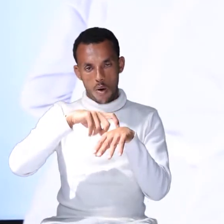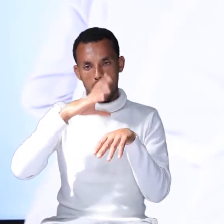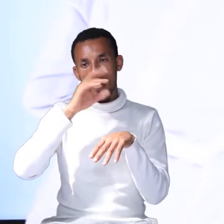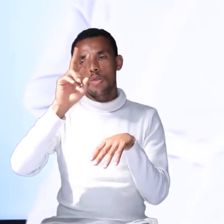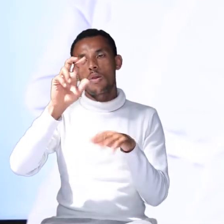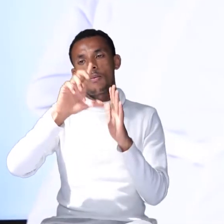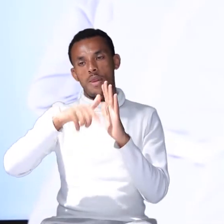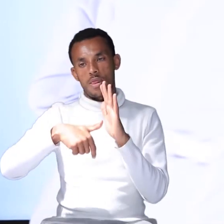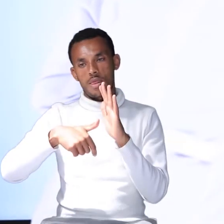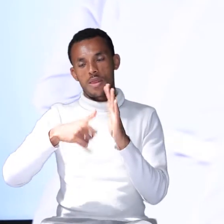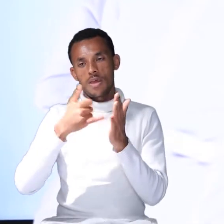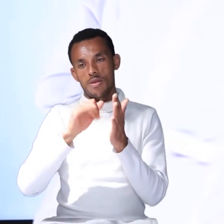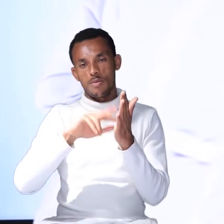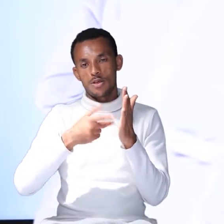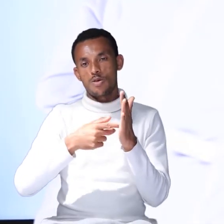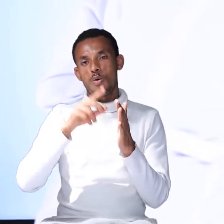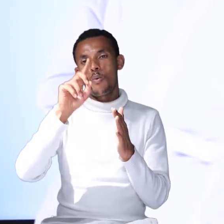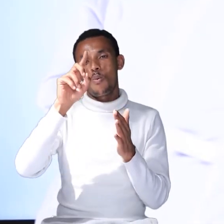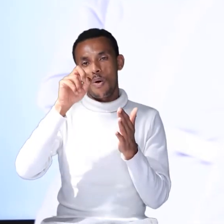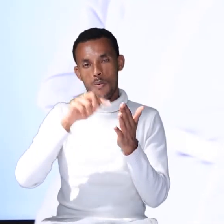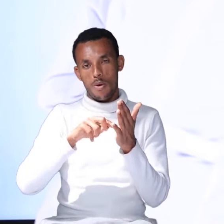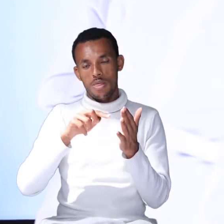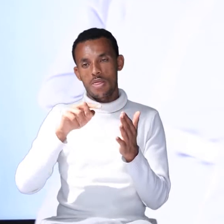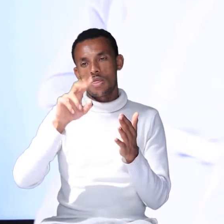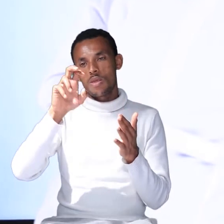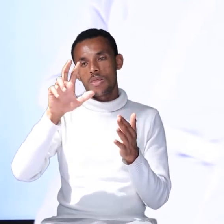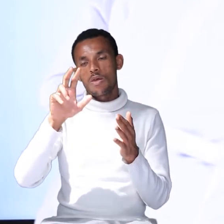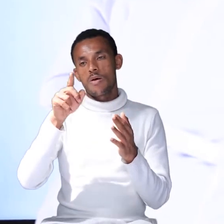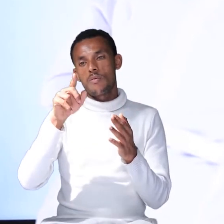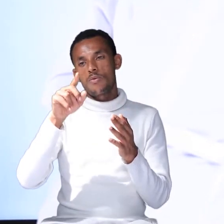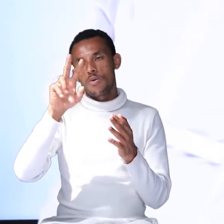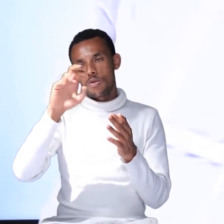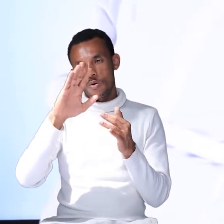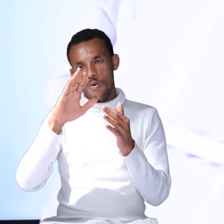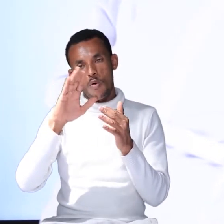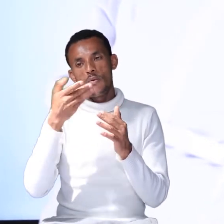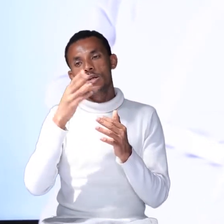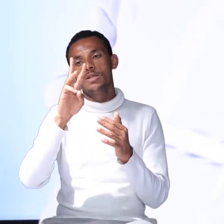that 20 minutes means you have 20 over 16.